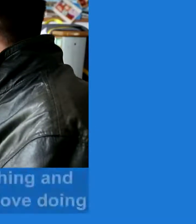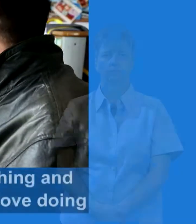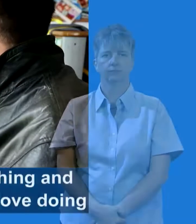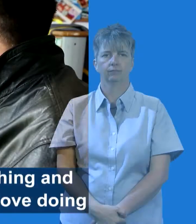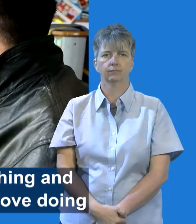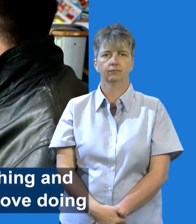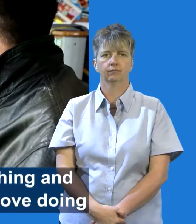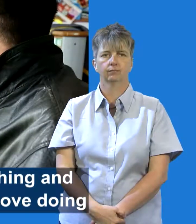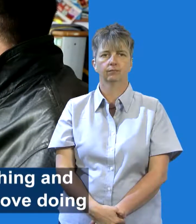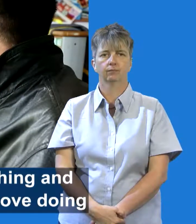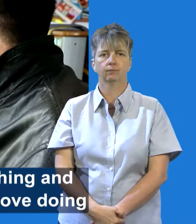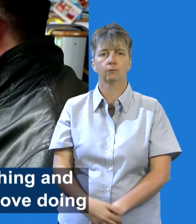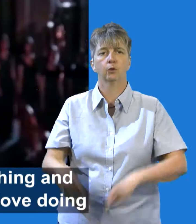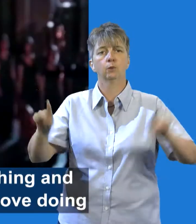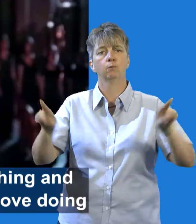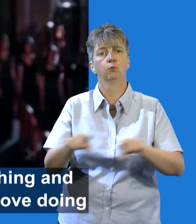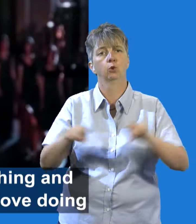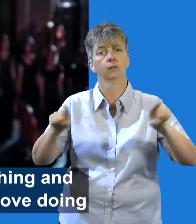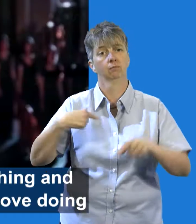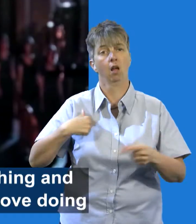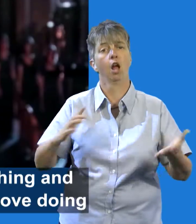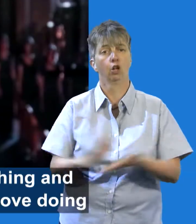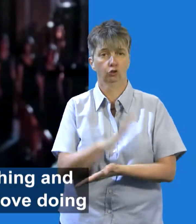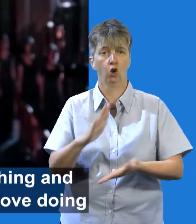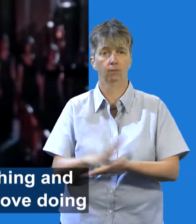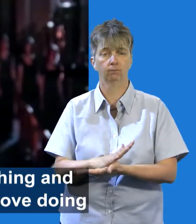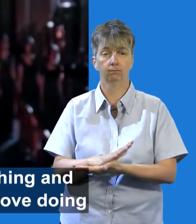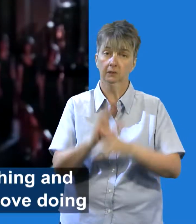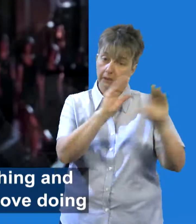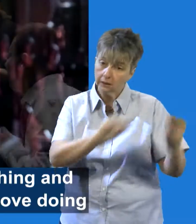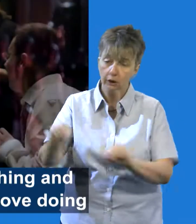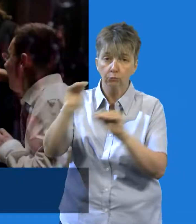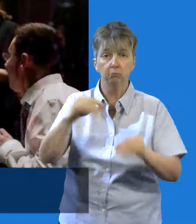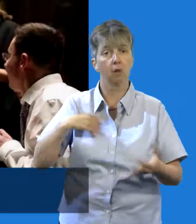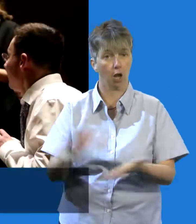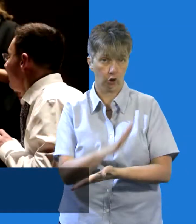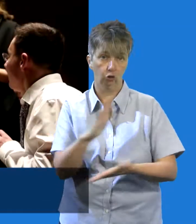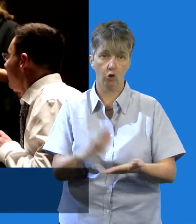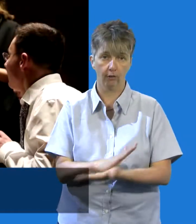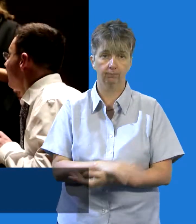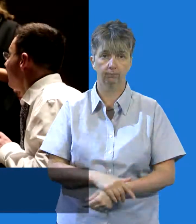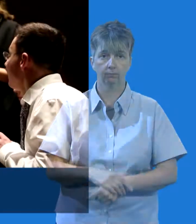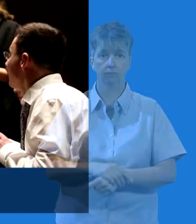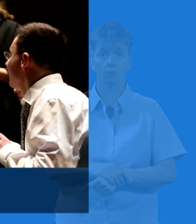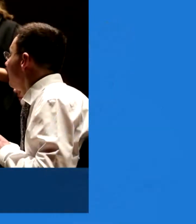Enjoy the music, I enjoy my teaching, and conducting a choir is something I love doing.